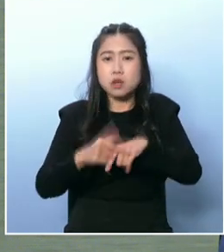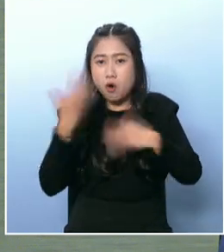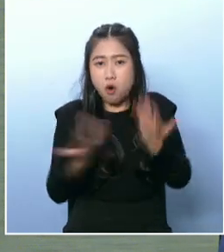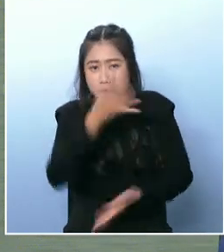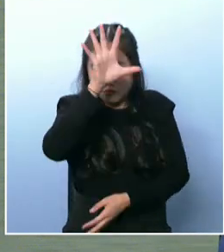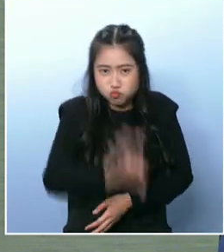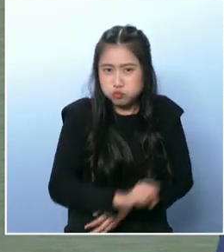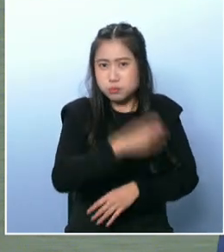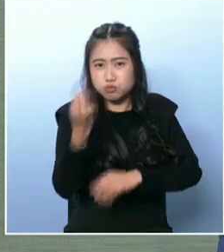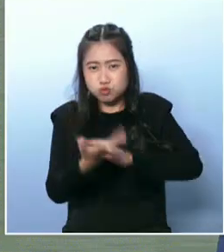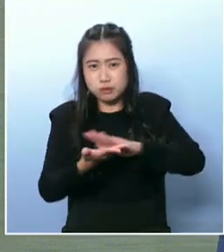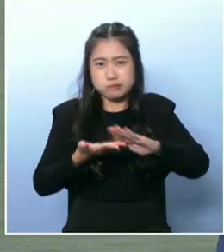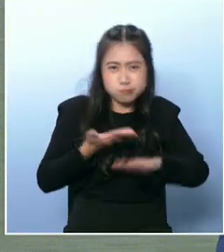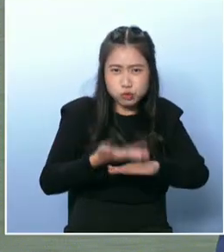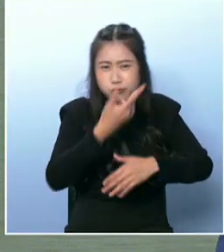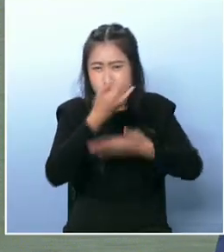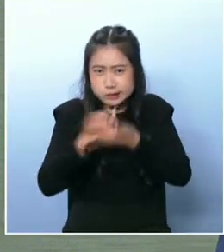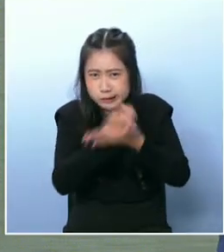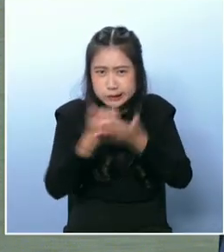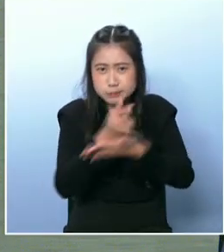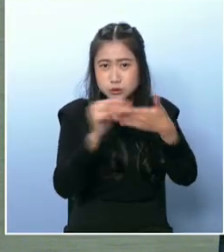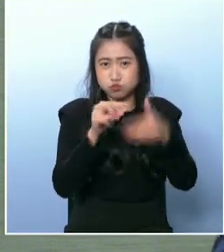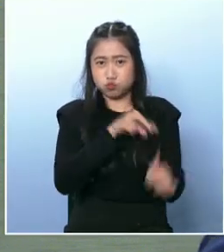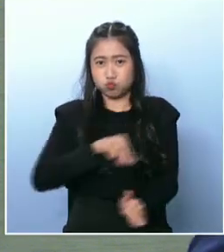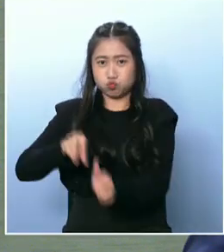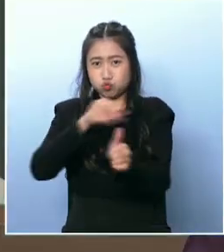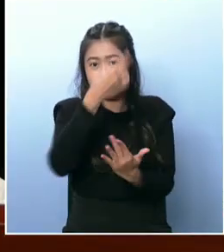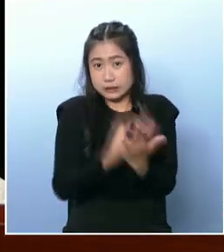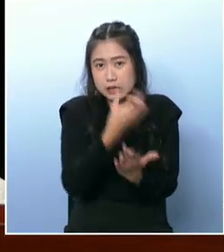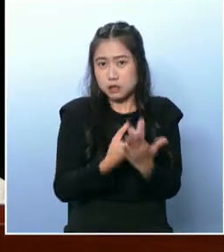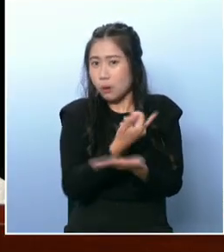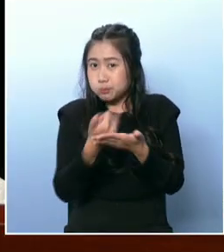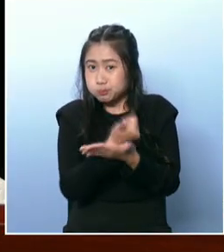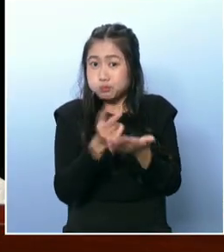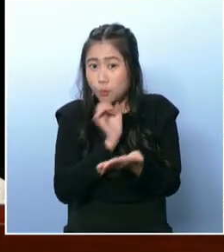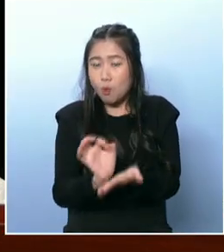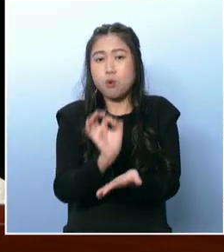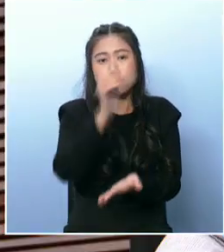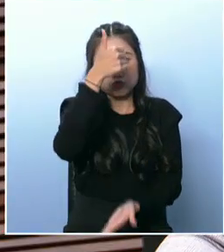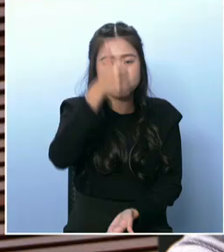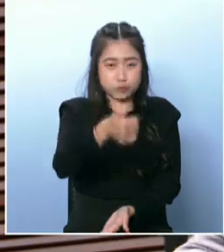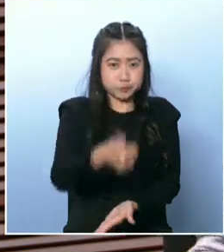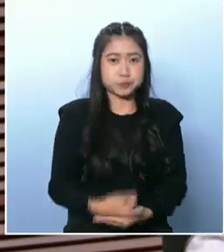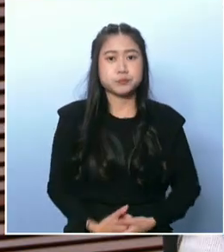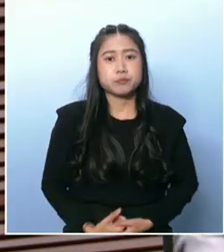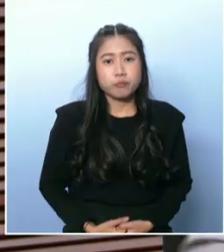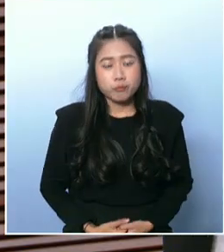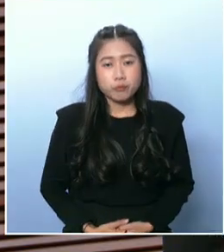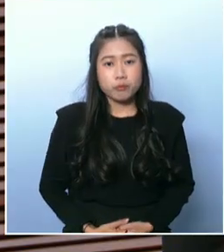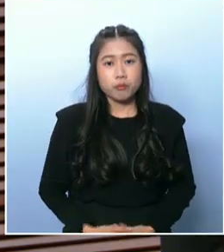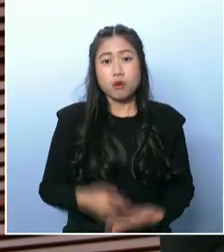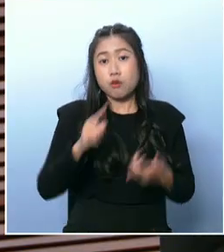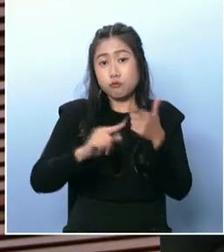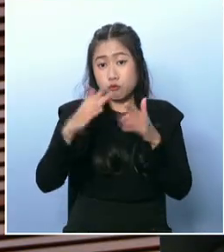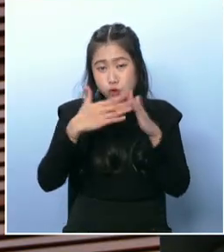again. Are we going to review and improve the monitoring mechanism for residential care homes? Undersecretary, please. Thank